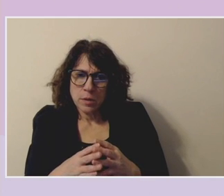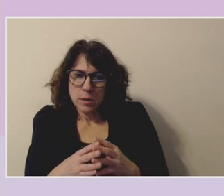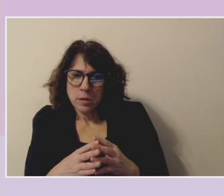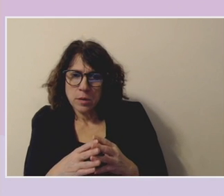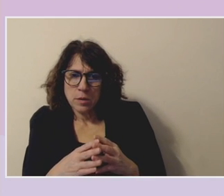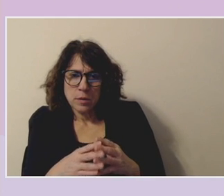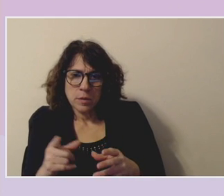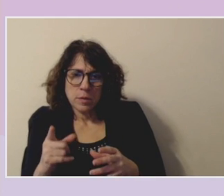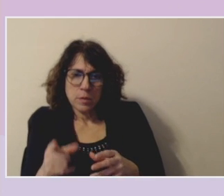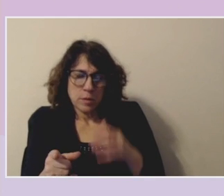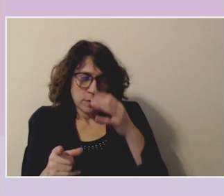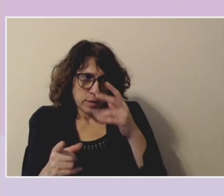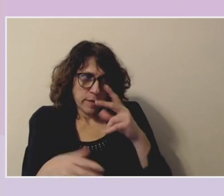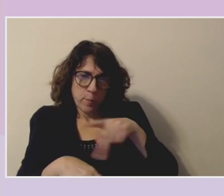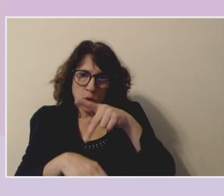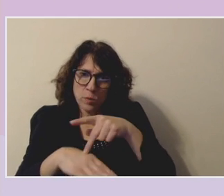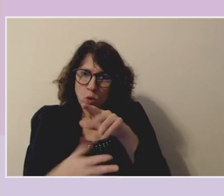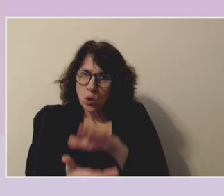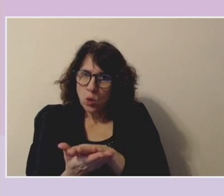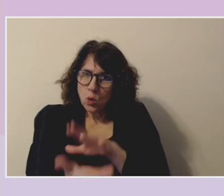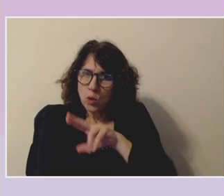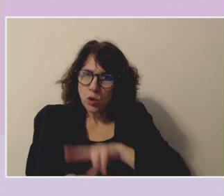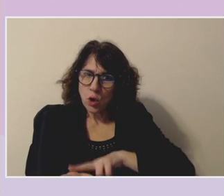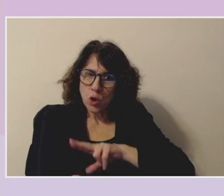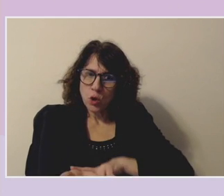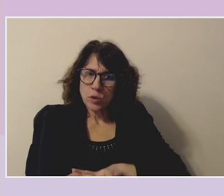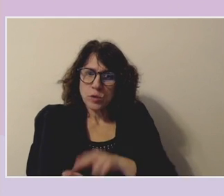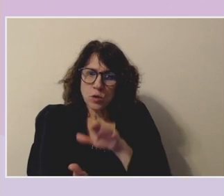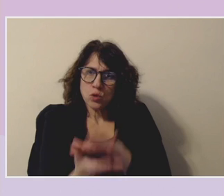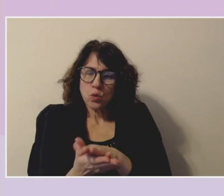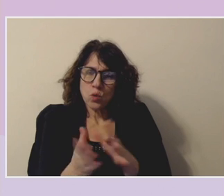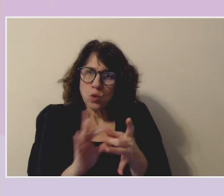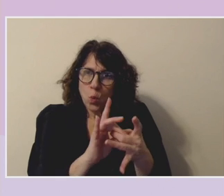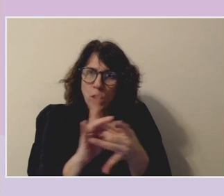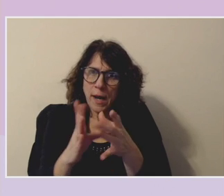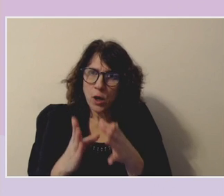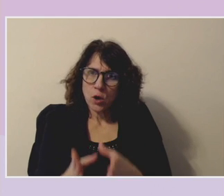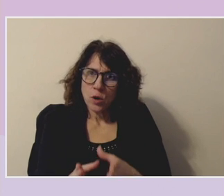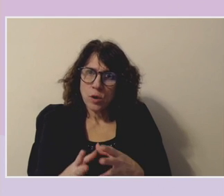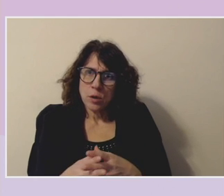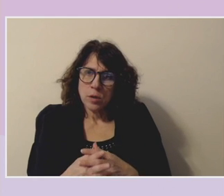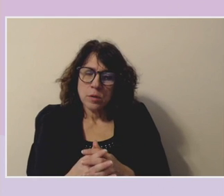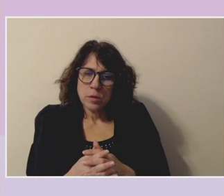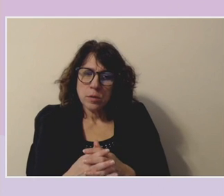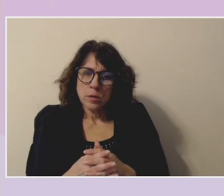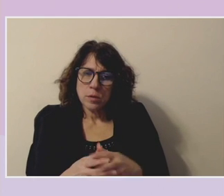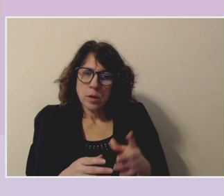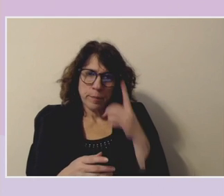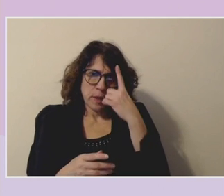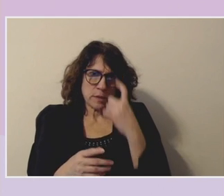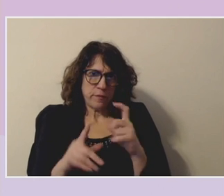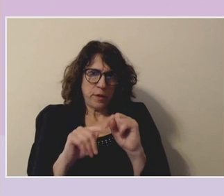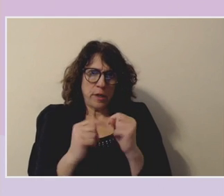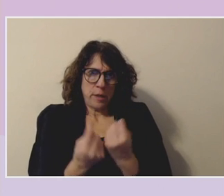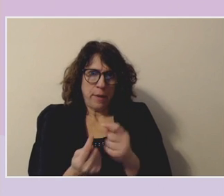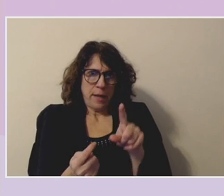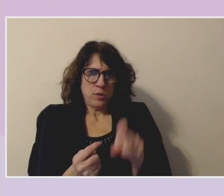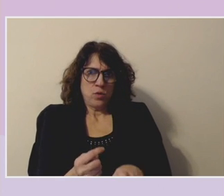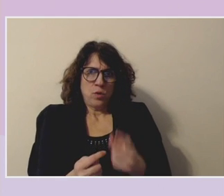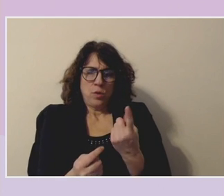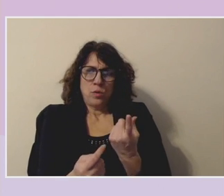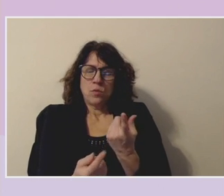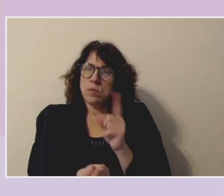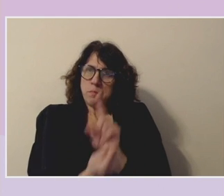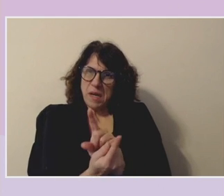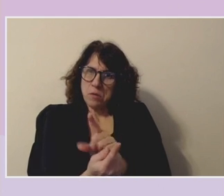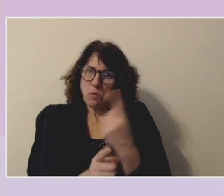the school nurse and the community school coordinator and the social worker, that type of a team has to meet on a regular basis